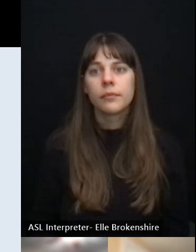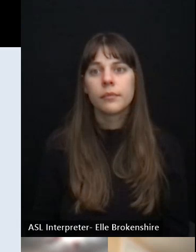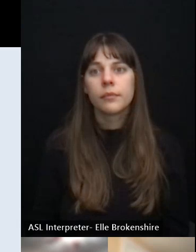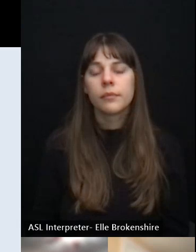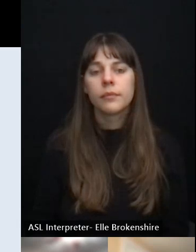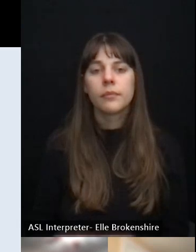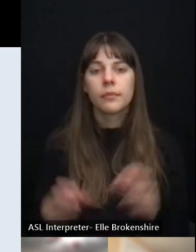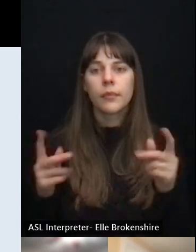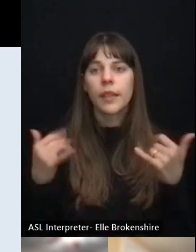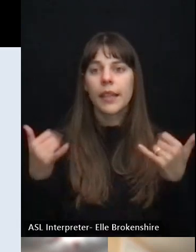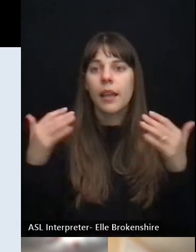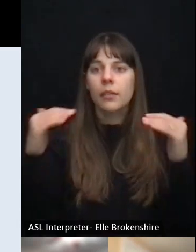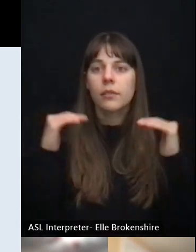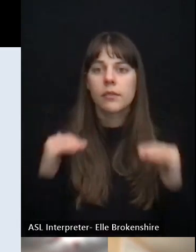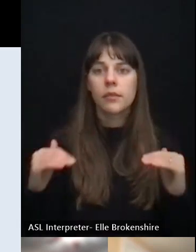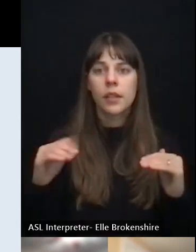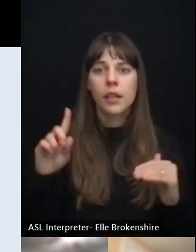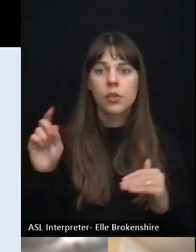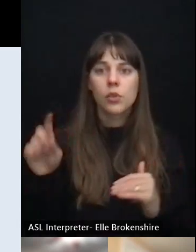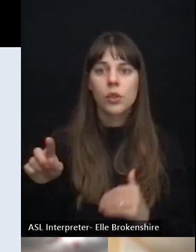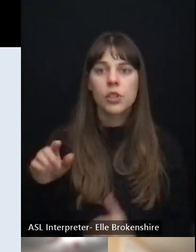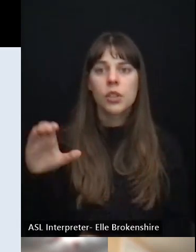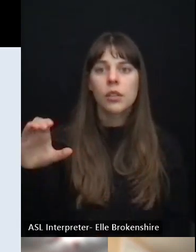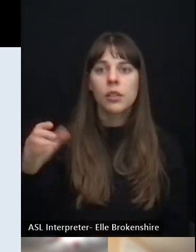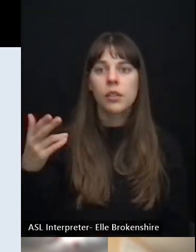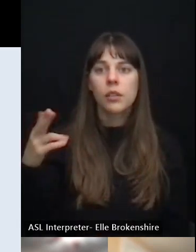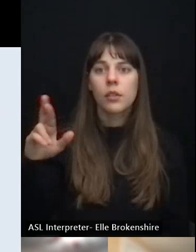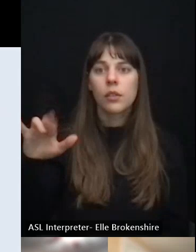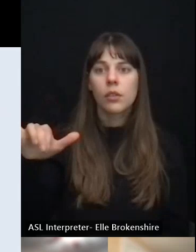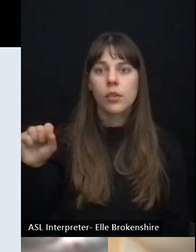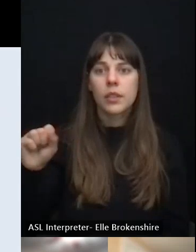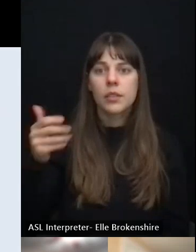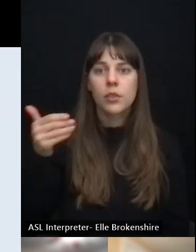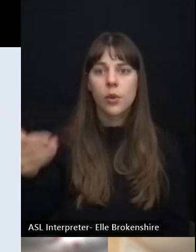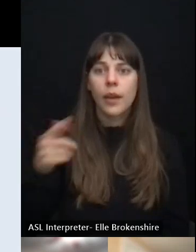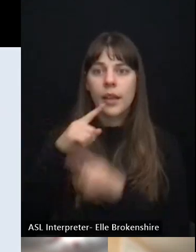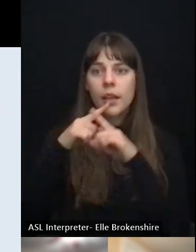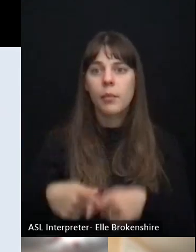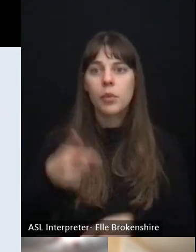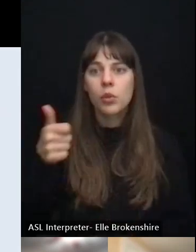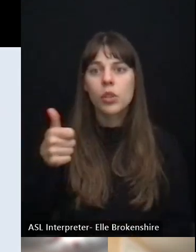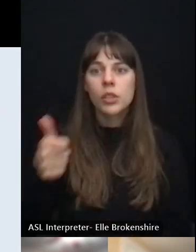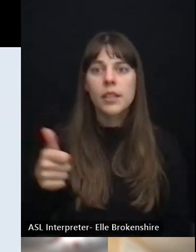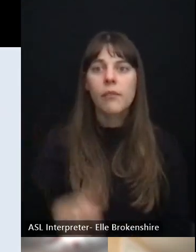All right, we'll move on to our next question. Chris, you can go ahead and unmute yourself.